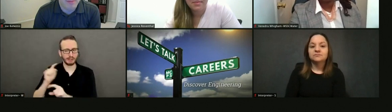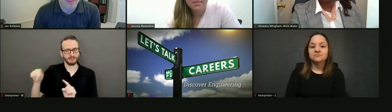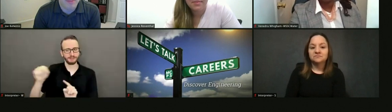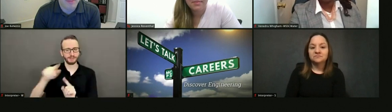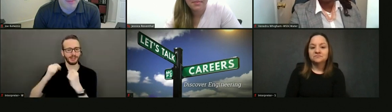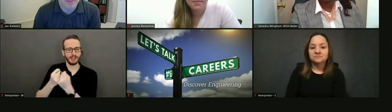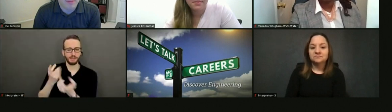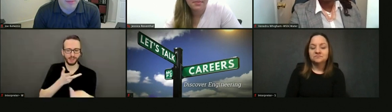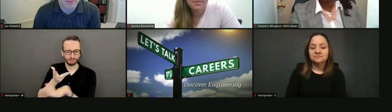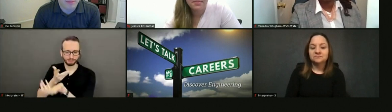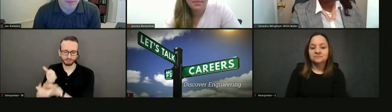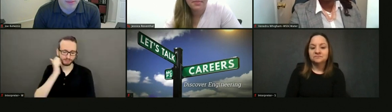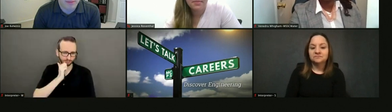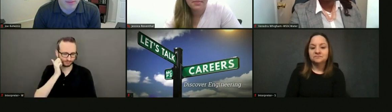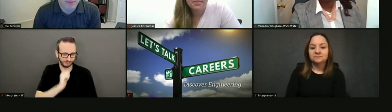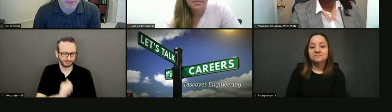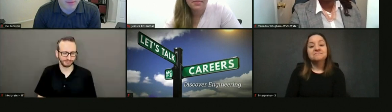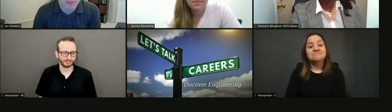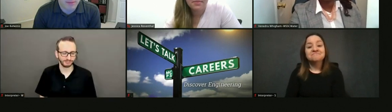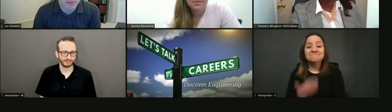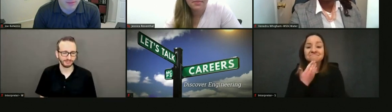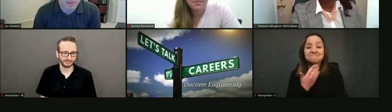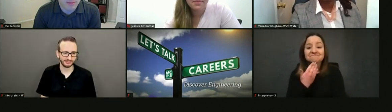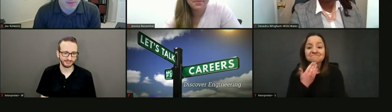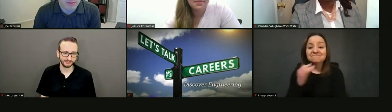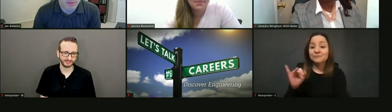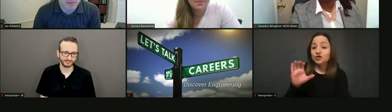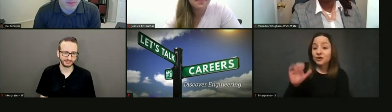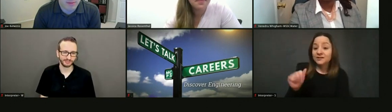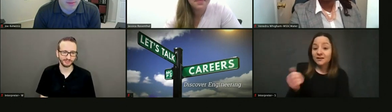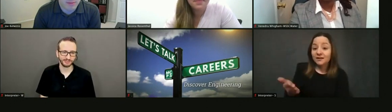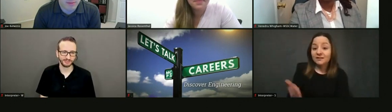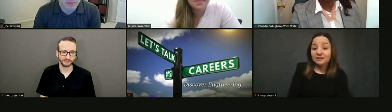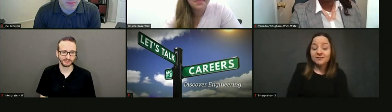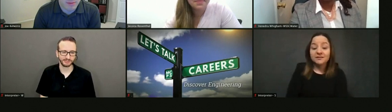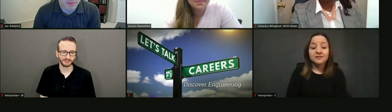day. Thank you. Jessica?